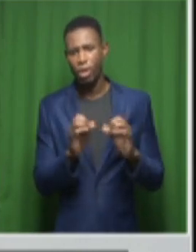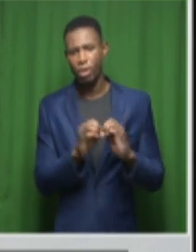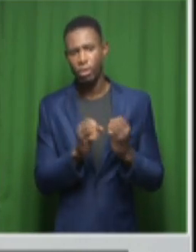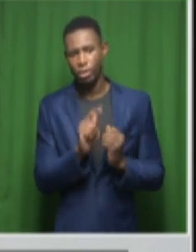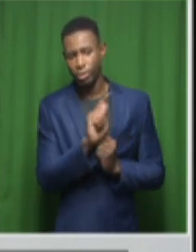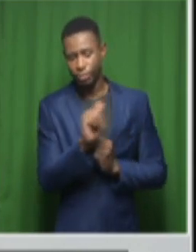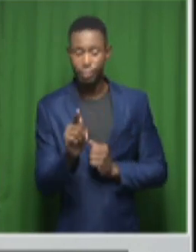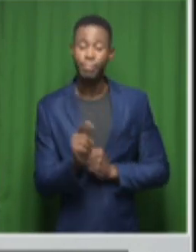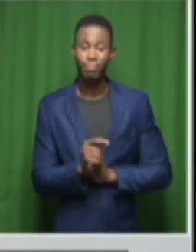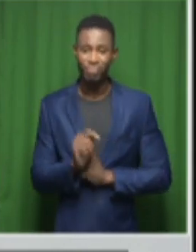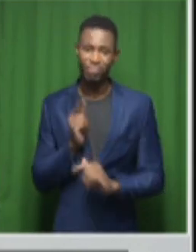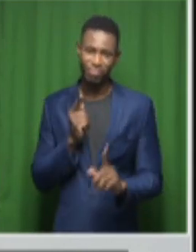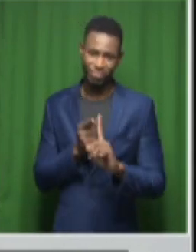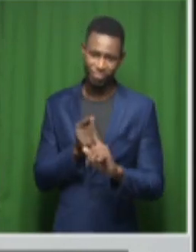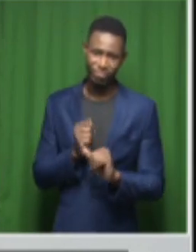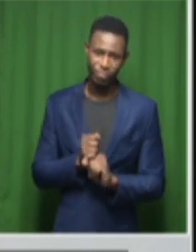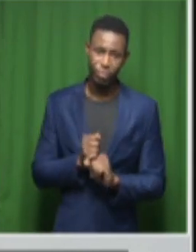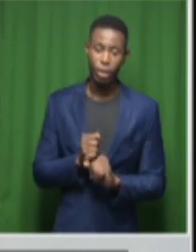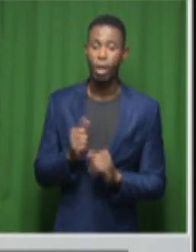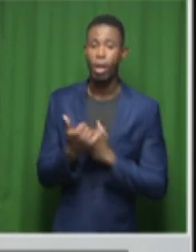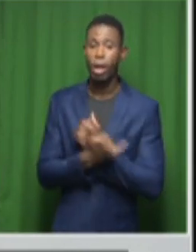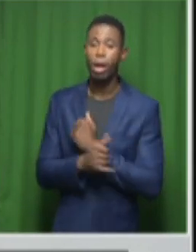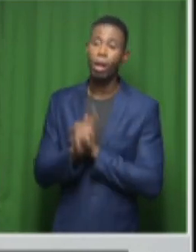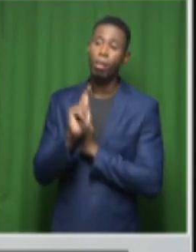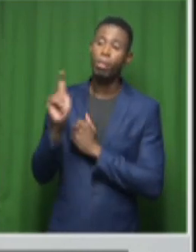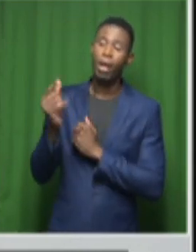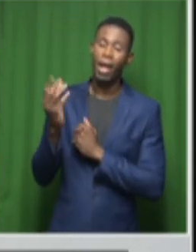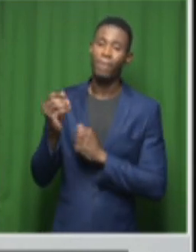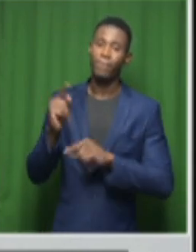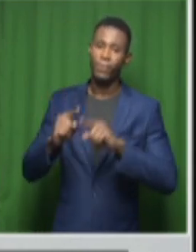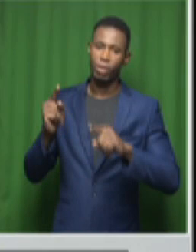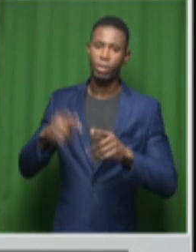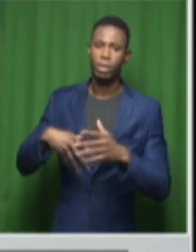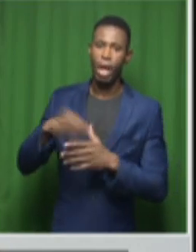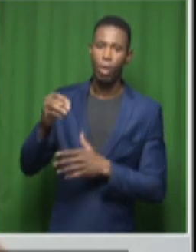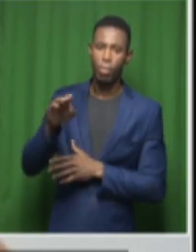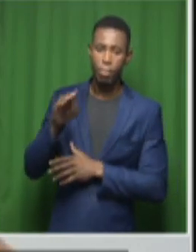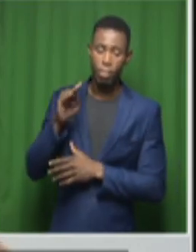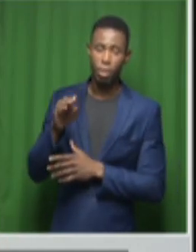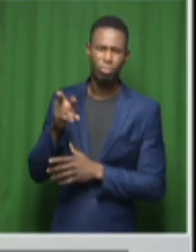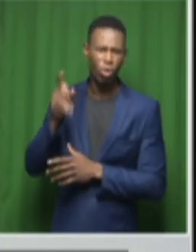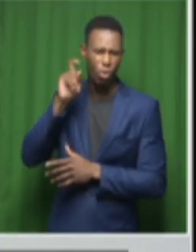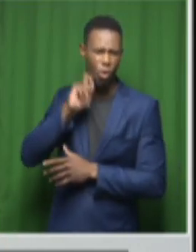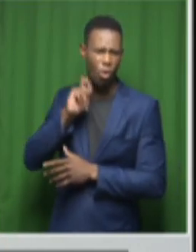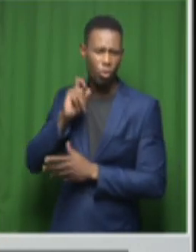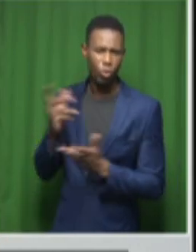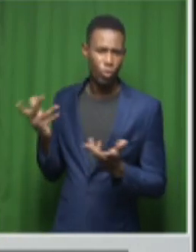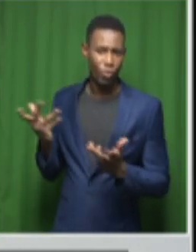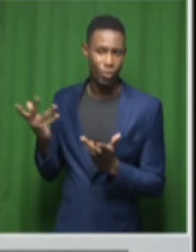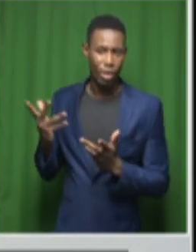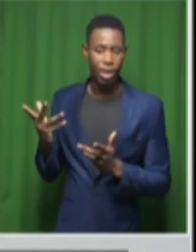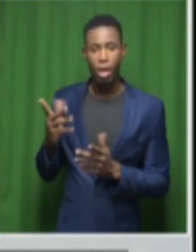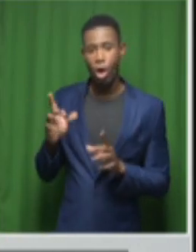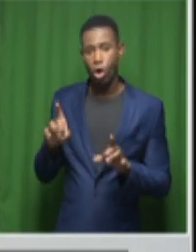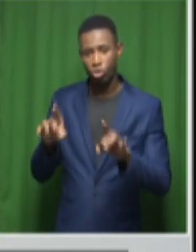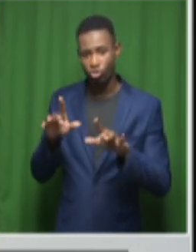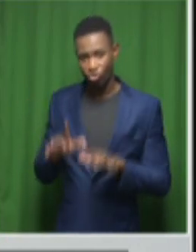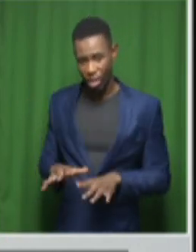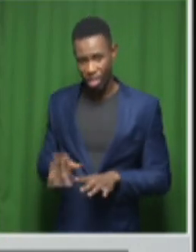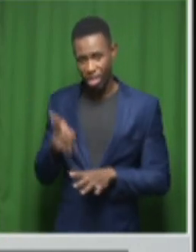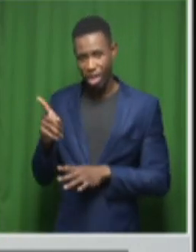banks, the oldest being in Australia and Canada. But with the Art Bank in South Africa,